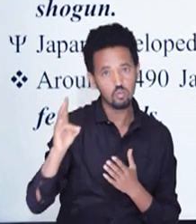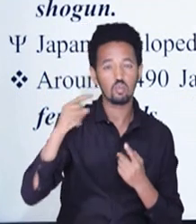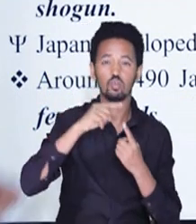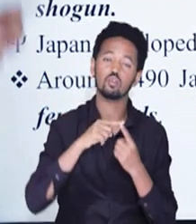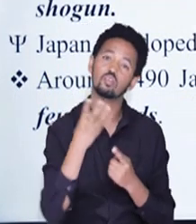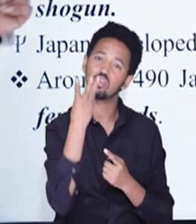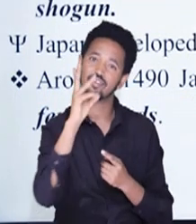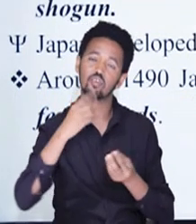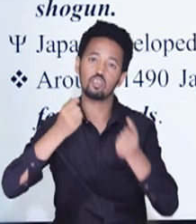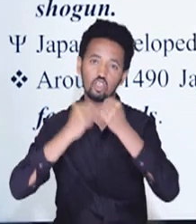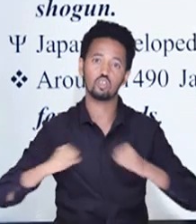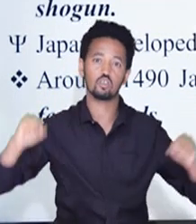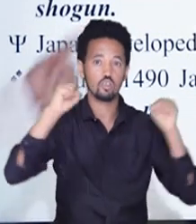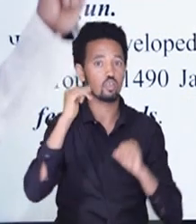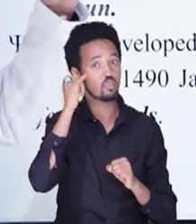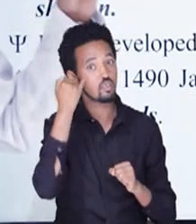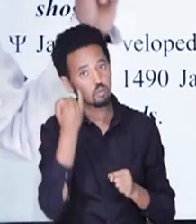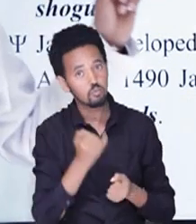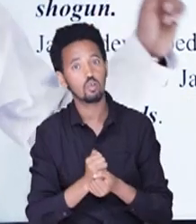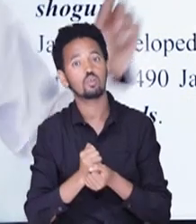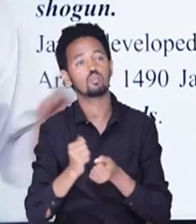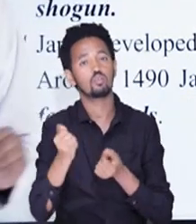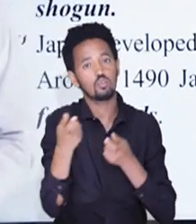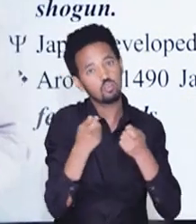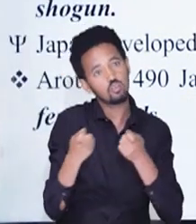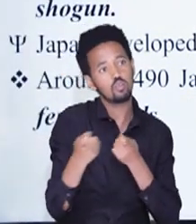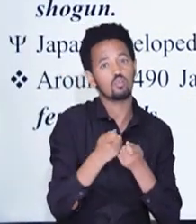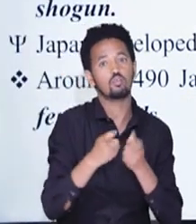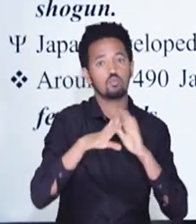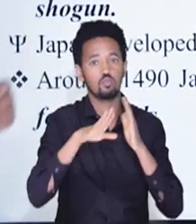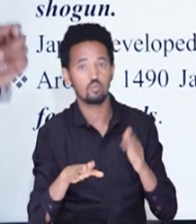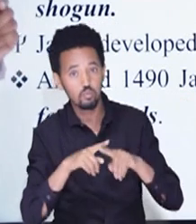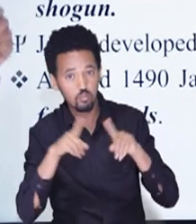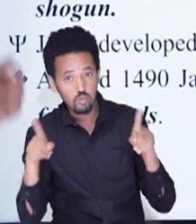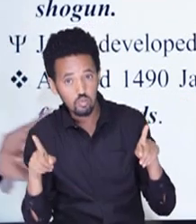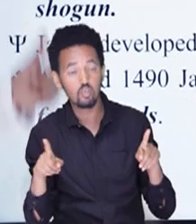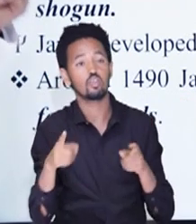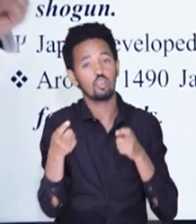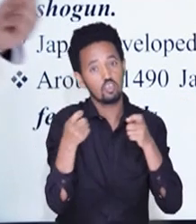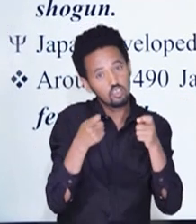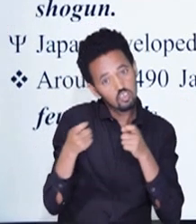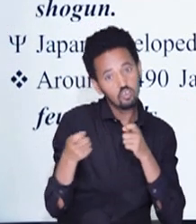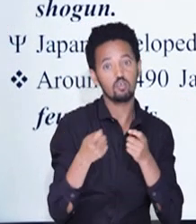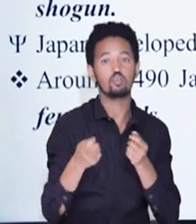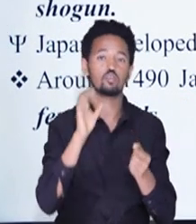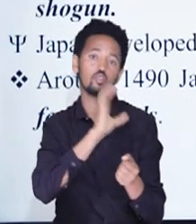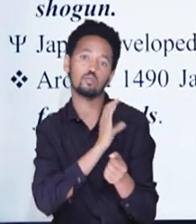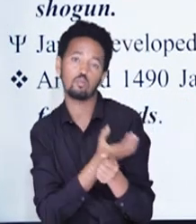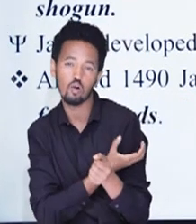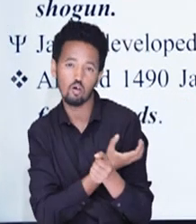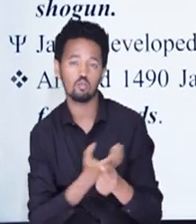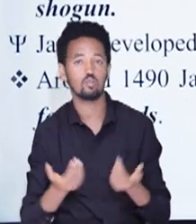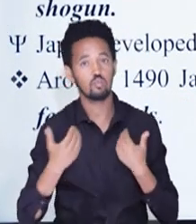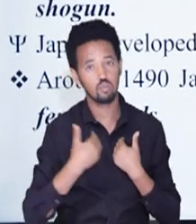16th century. Japan had an empire, but from 12th century onwards, government power was in the hands